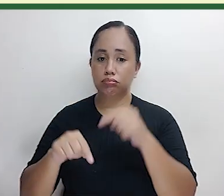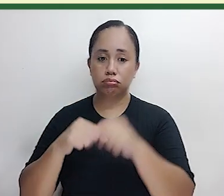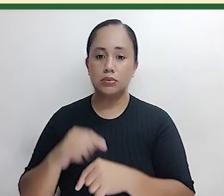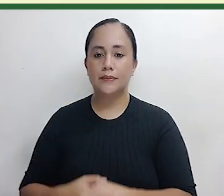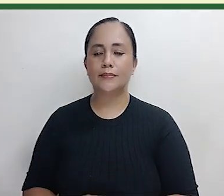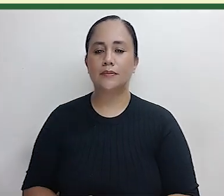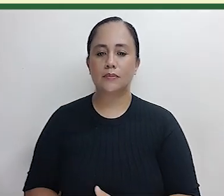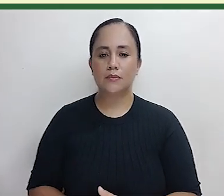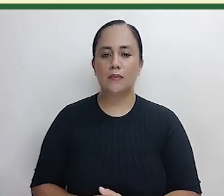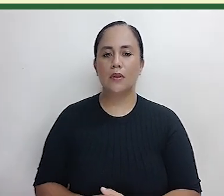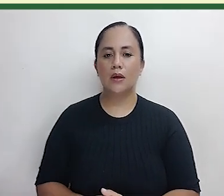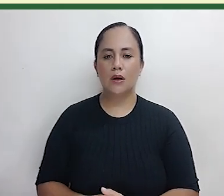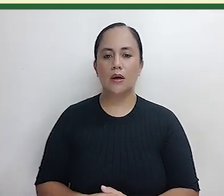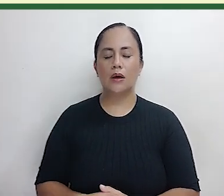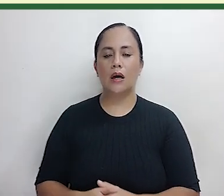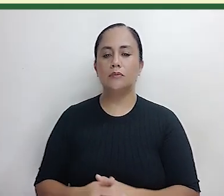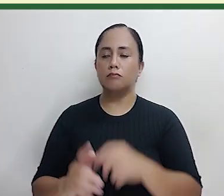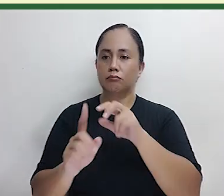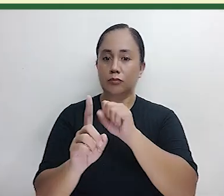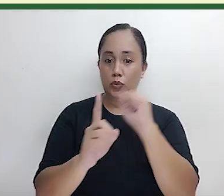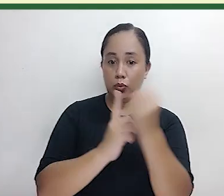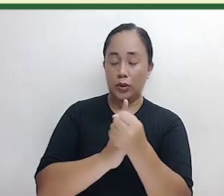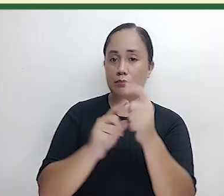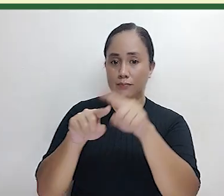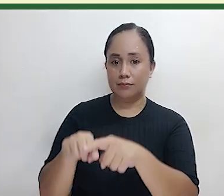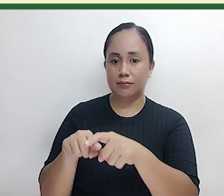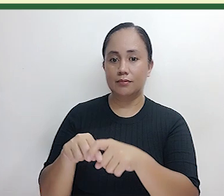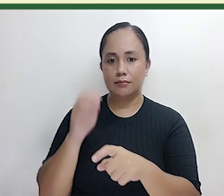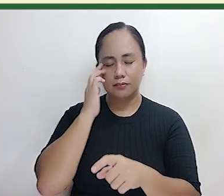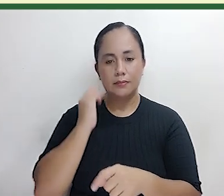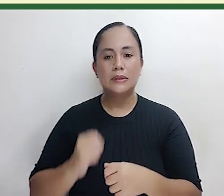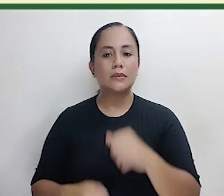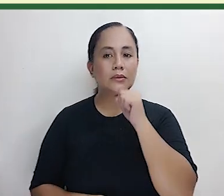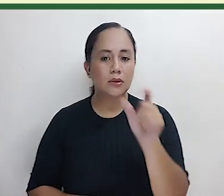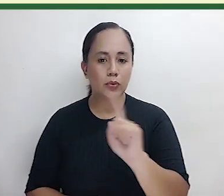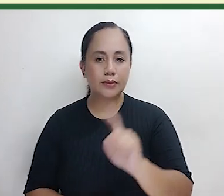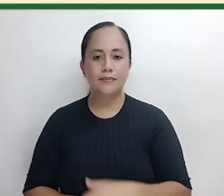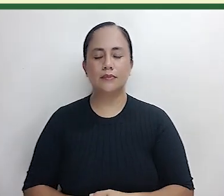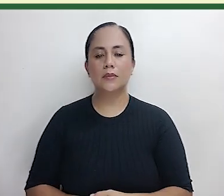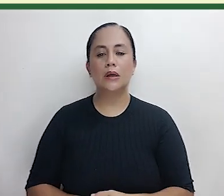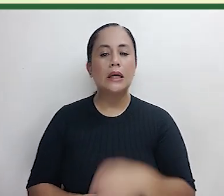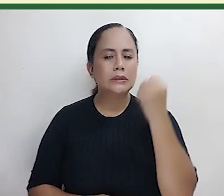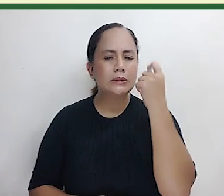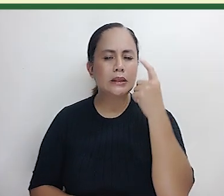Focus of intersectionality: contextual dependency. What it